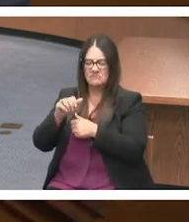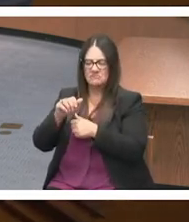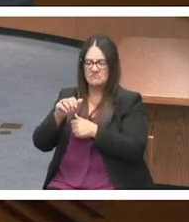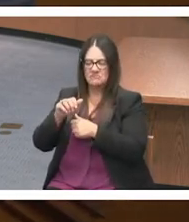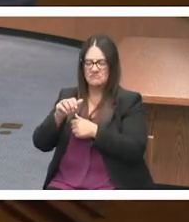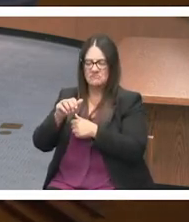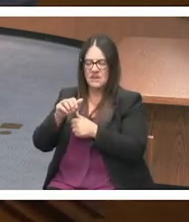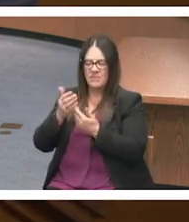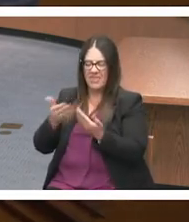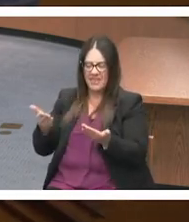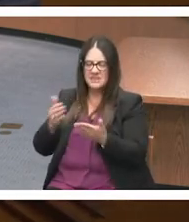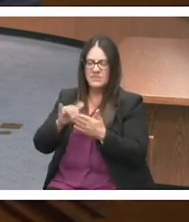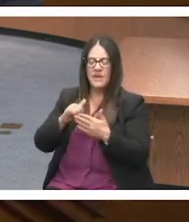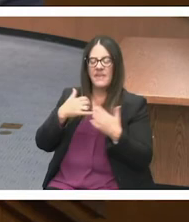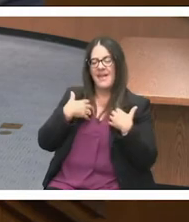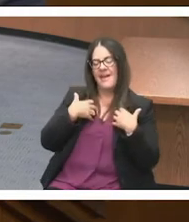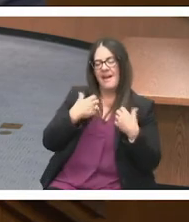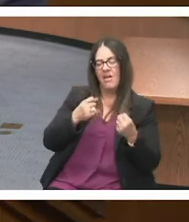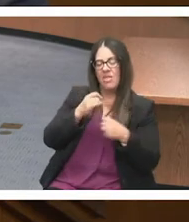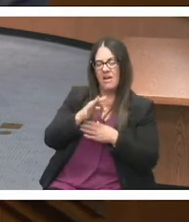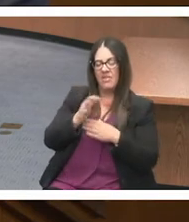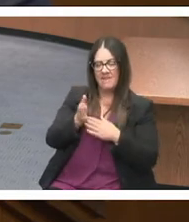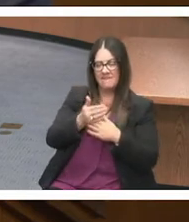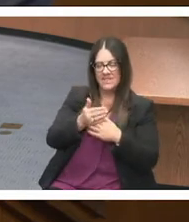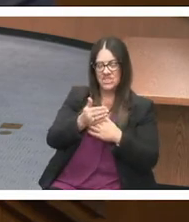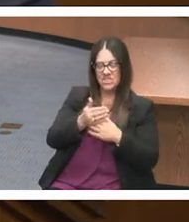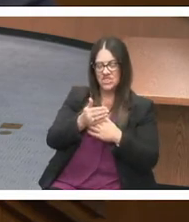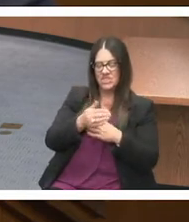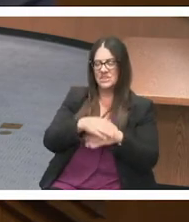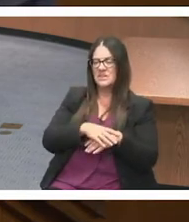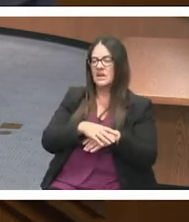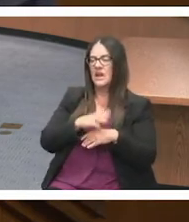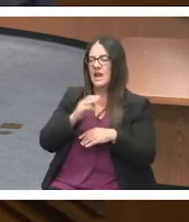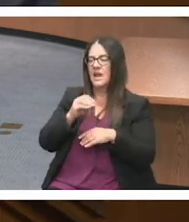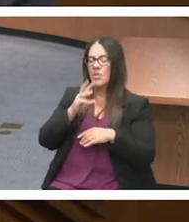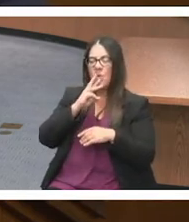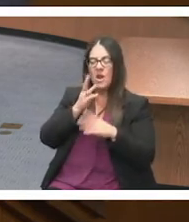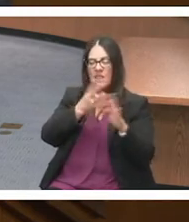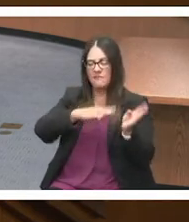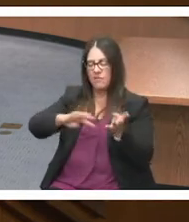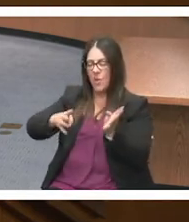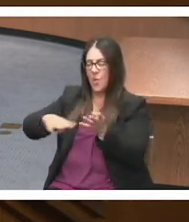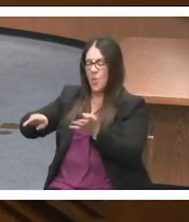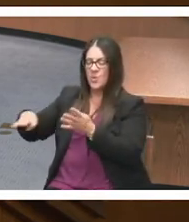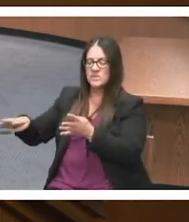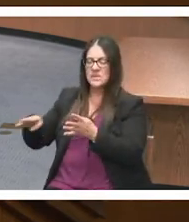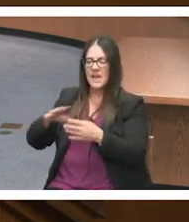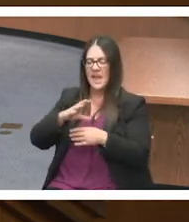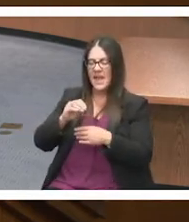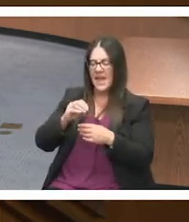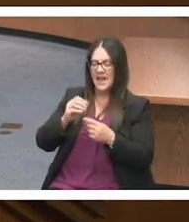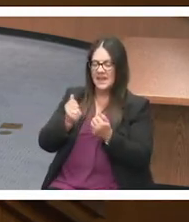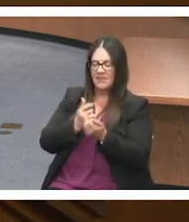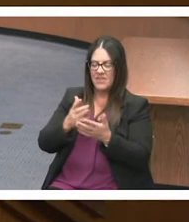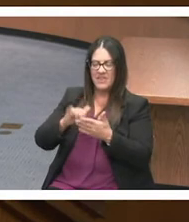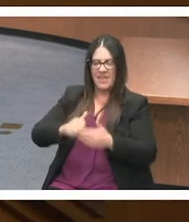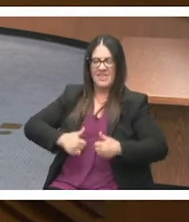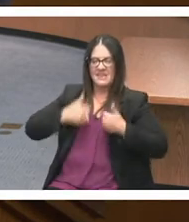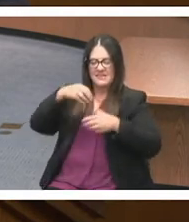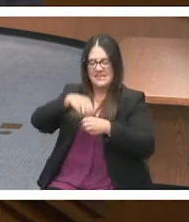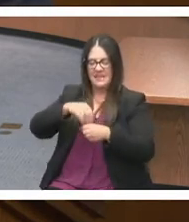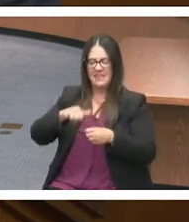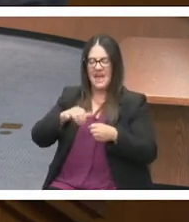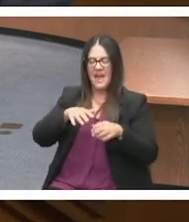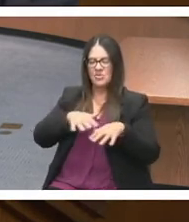health of these fisheries, and that is the water that flows through these rivers into the Delta and the habitat that they have to actually live their